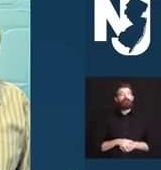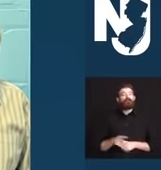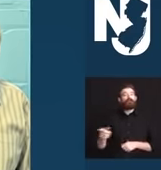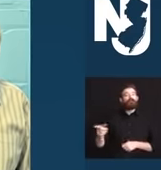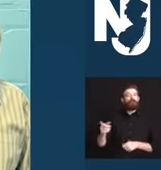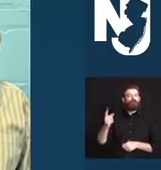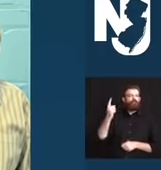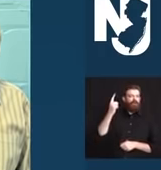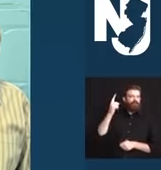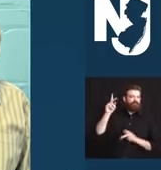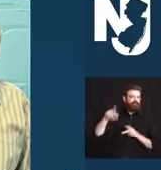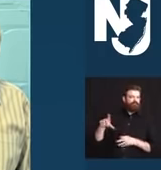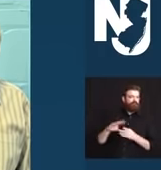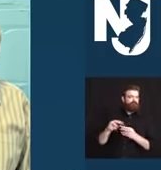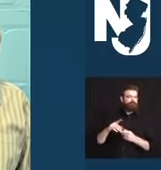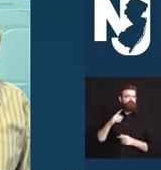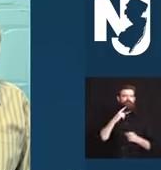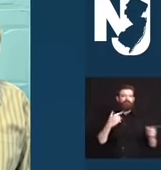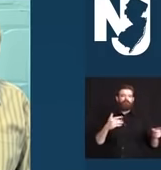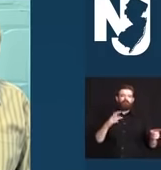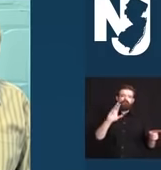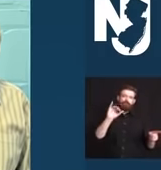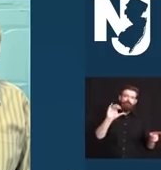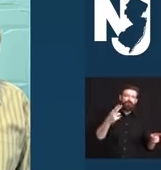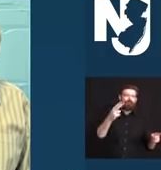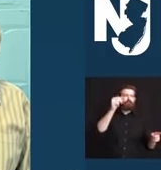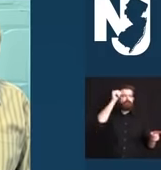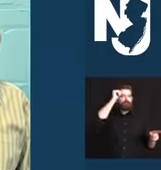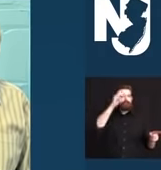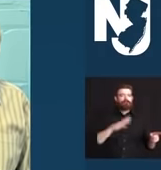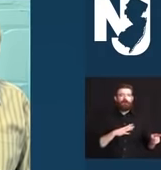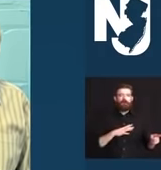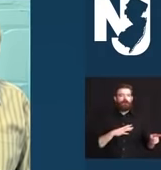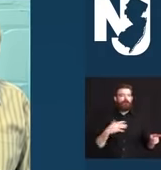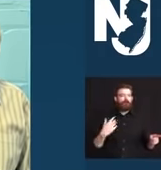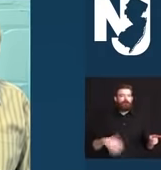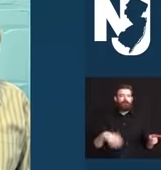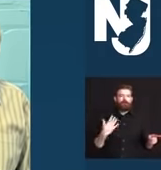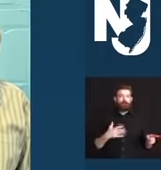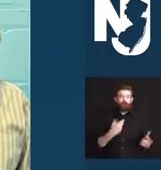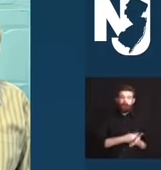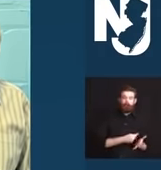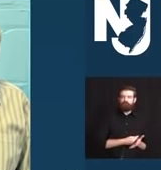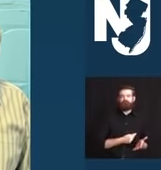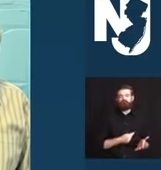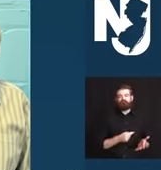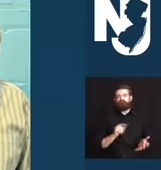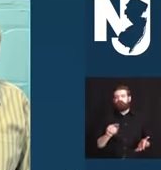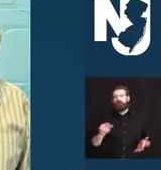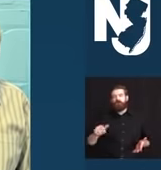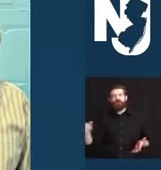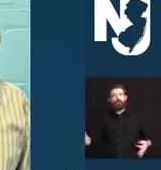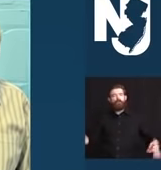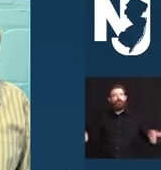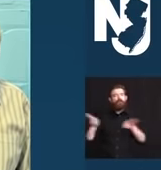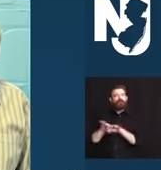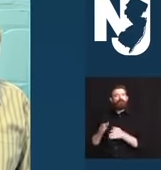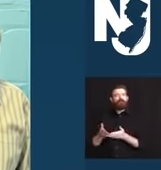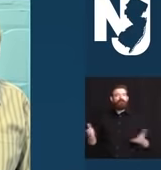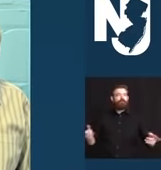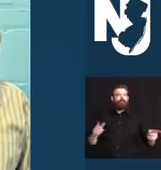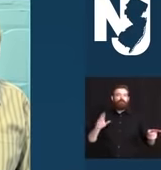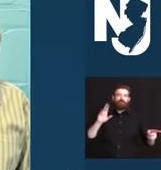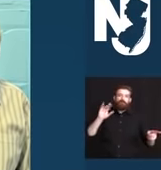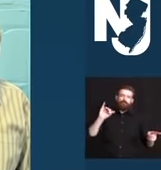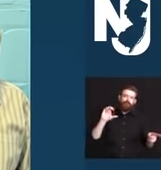every way it matters." And for Joe, even more than his students, that wealth was measured in his love for